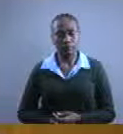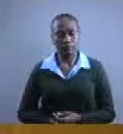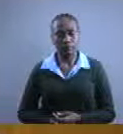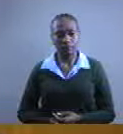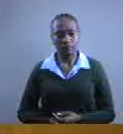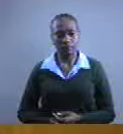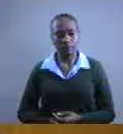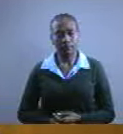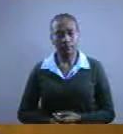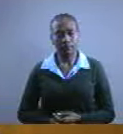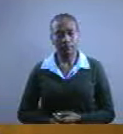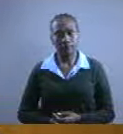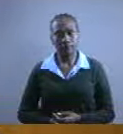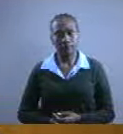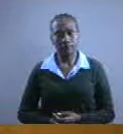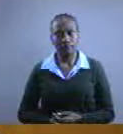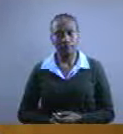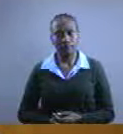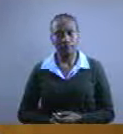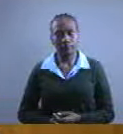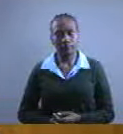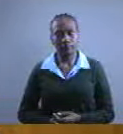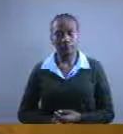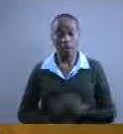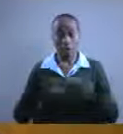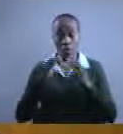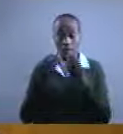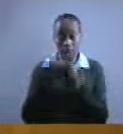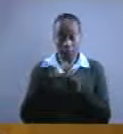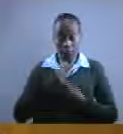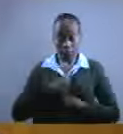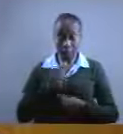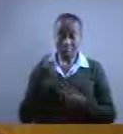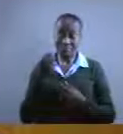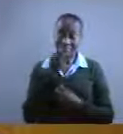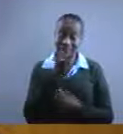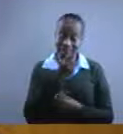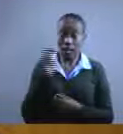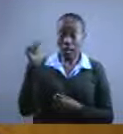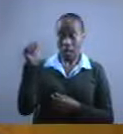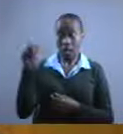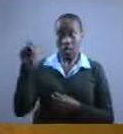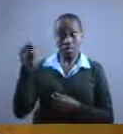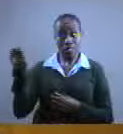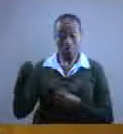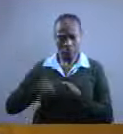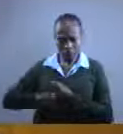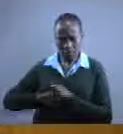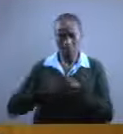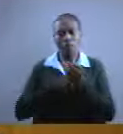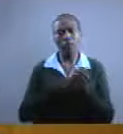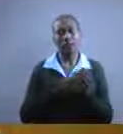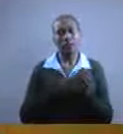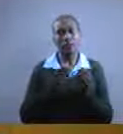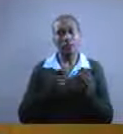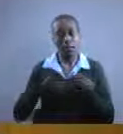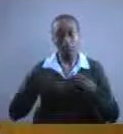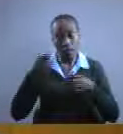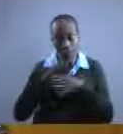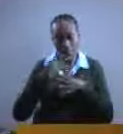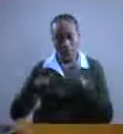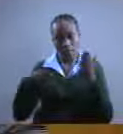want to put forward on behalf of the committee and say the ANC support the employment tax incentive bill. Thank